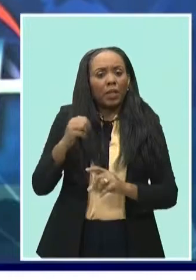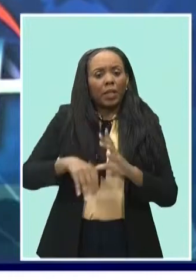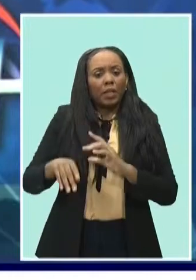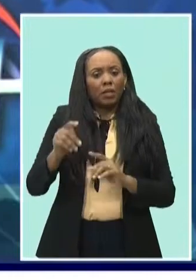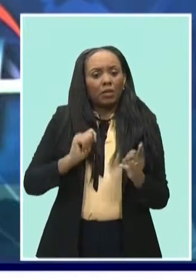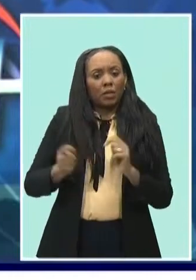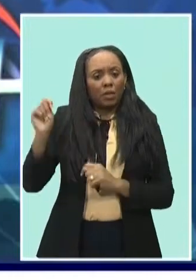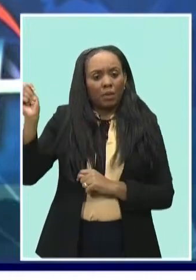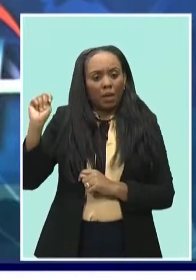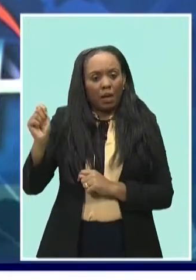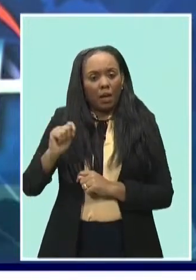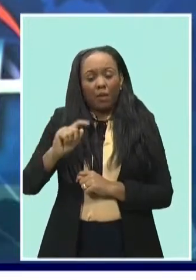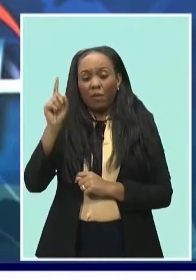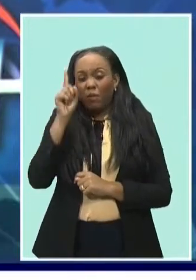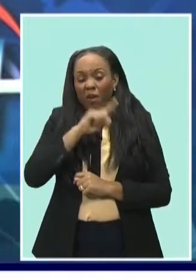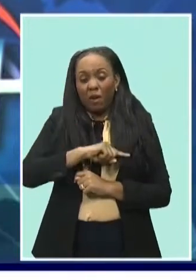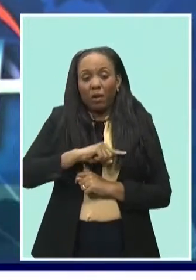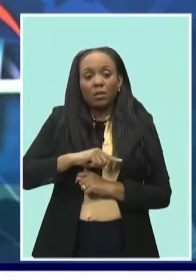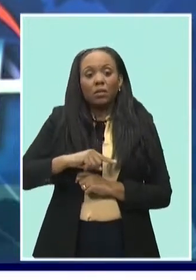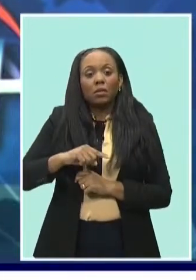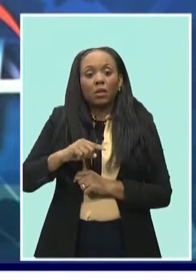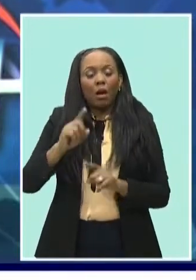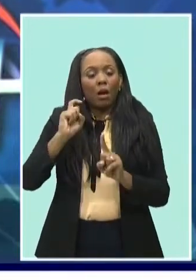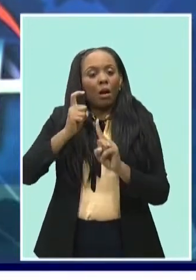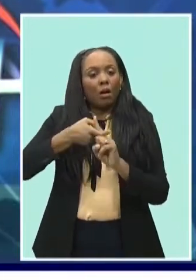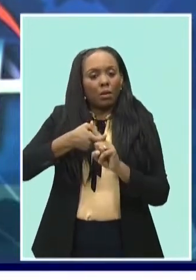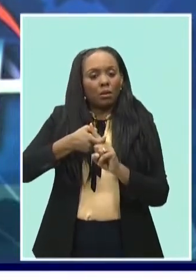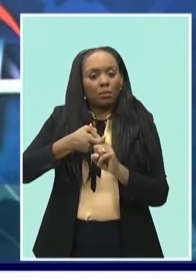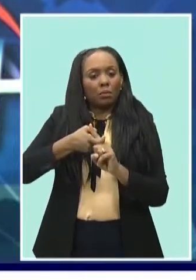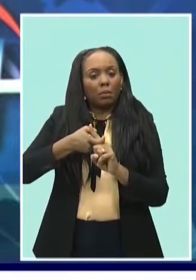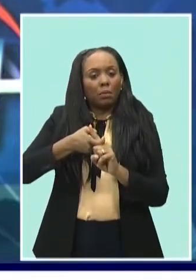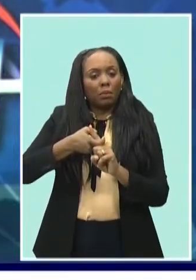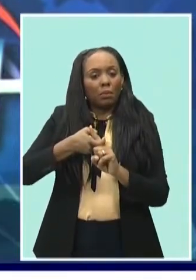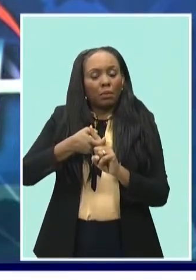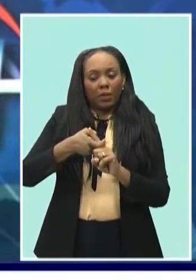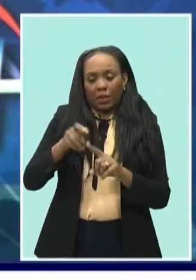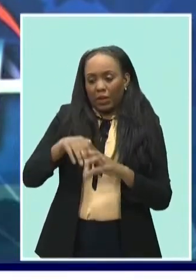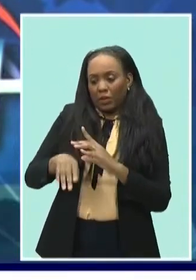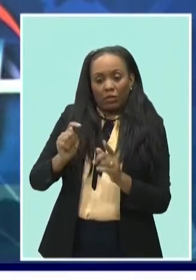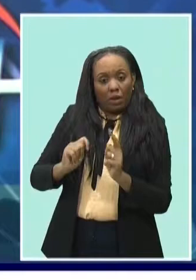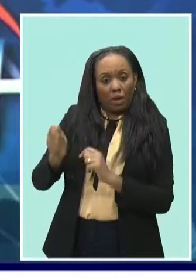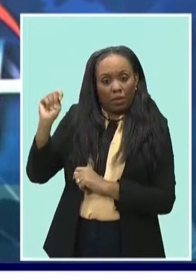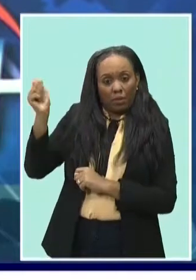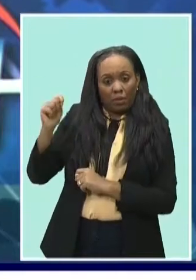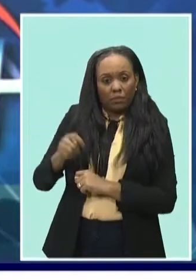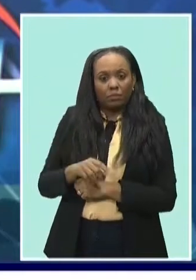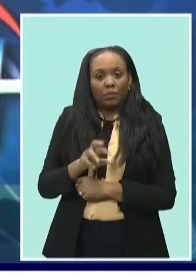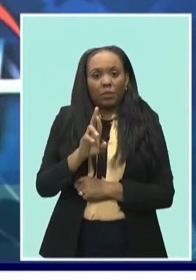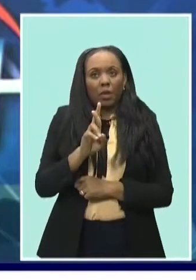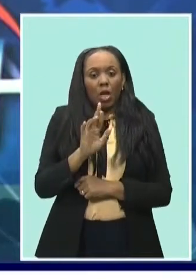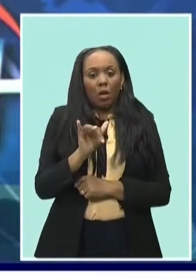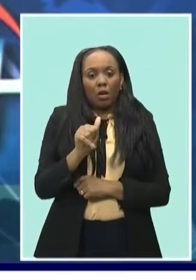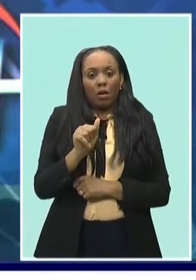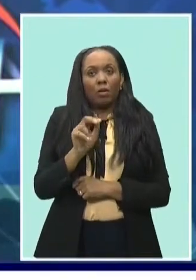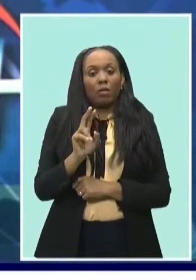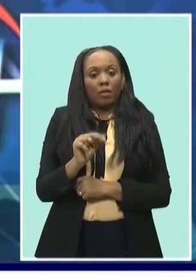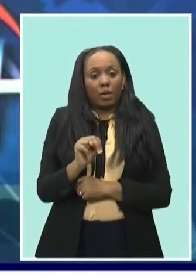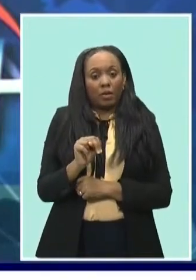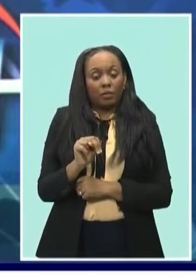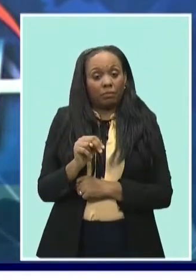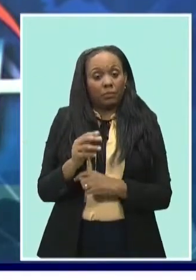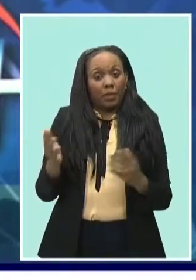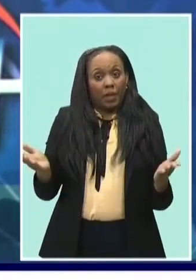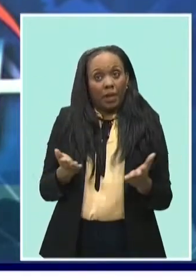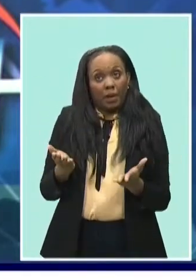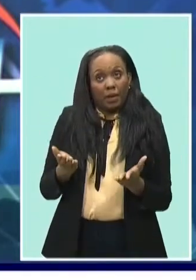fake versions of popular condom brands have been seen in circulation there. Our Ryan Broom joins us live now with more on